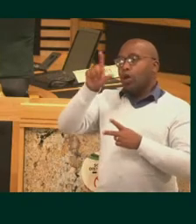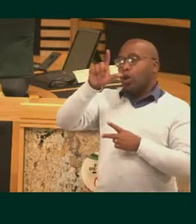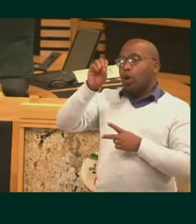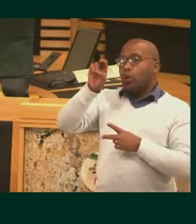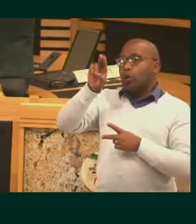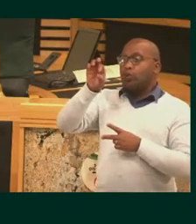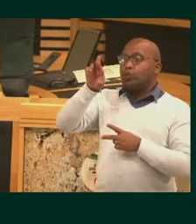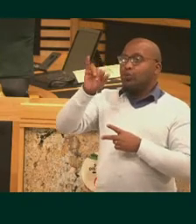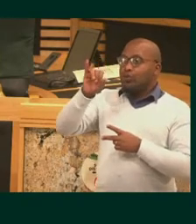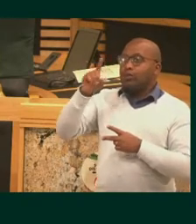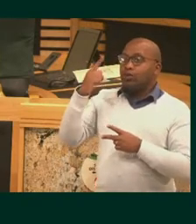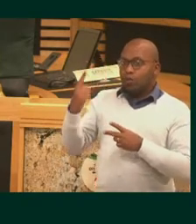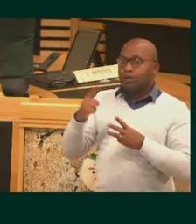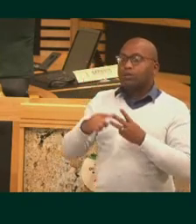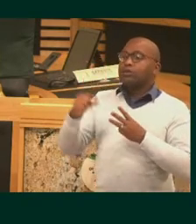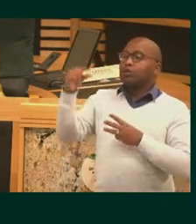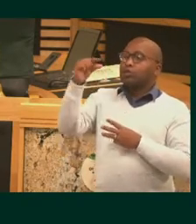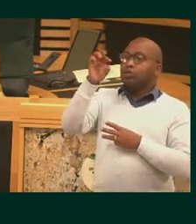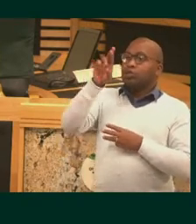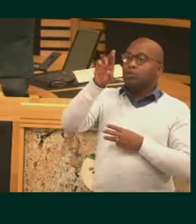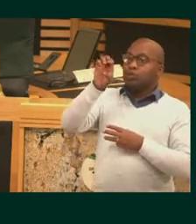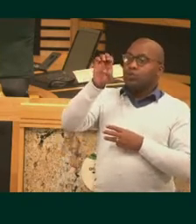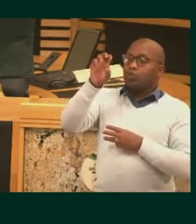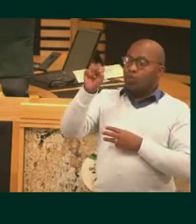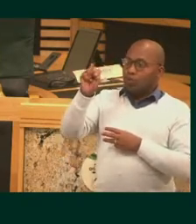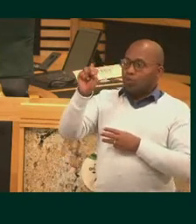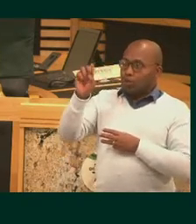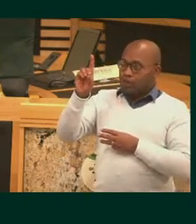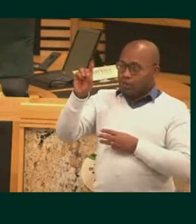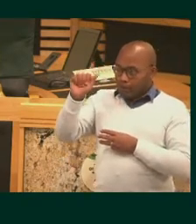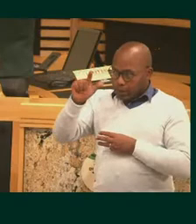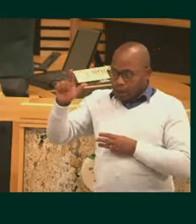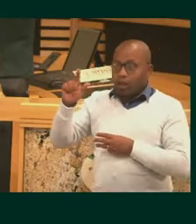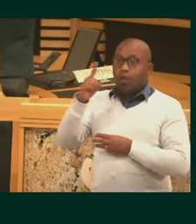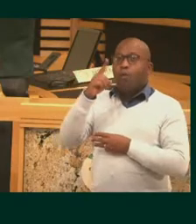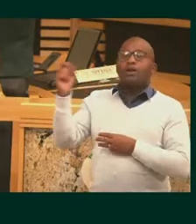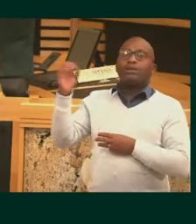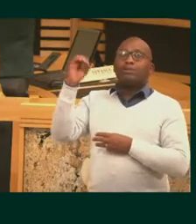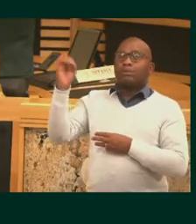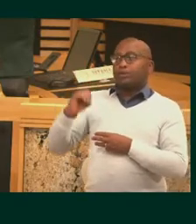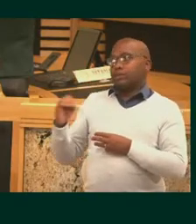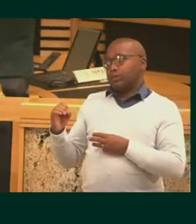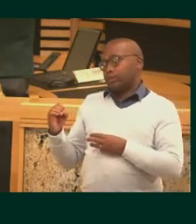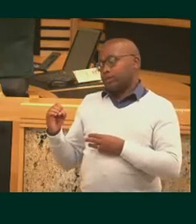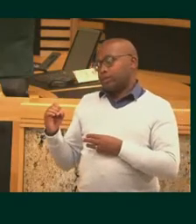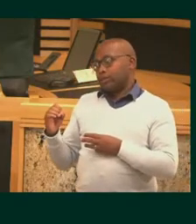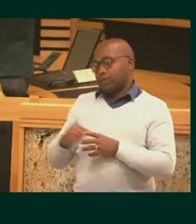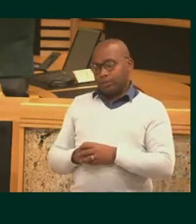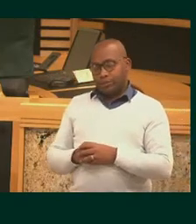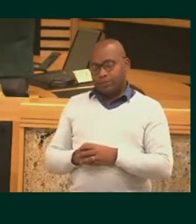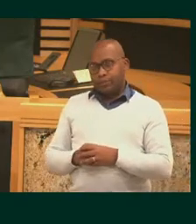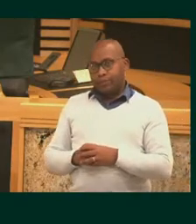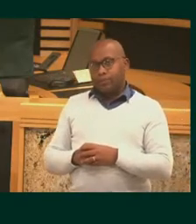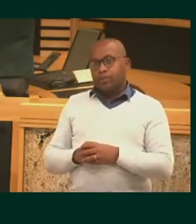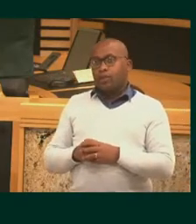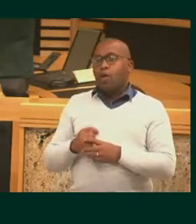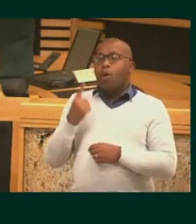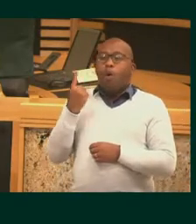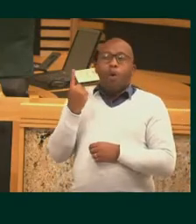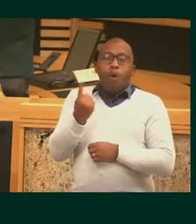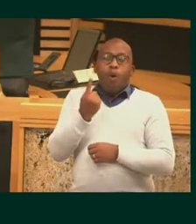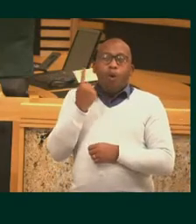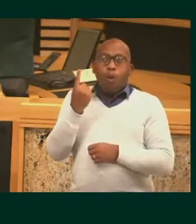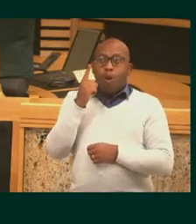100% kundal is 100% only one uh damn